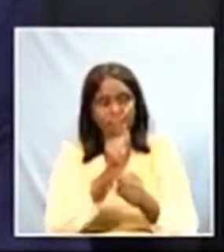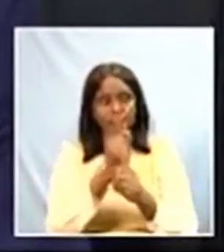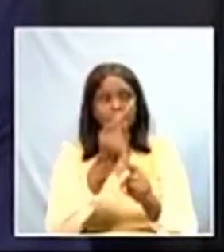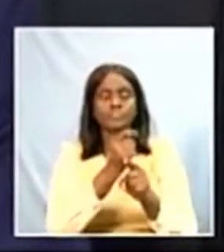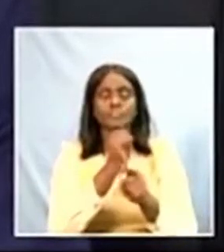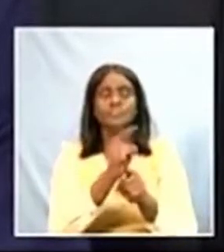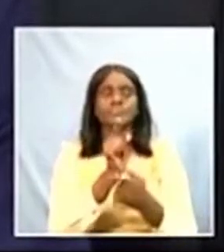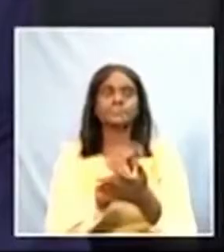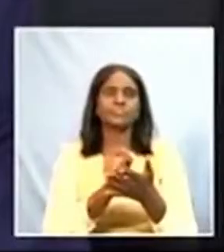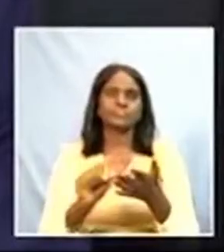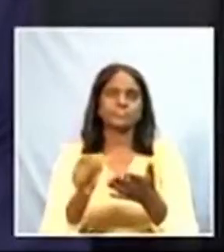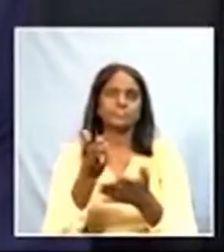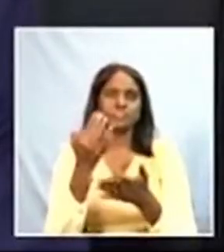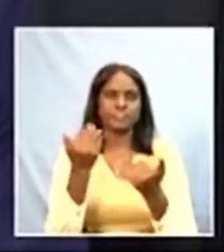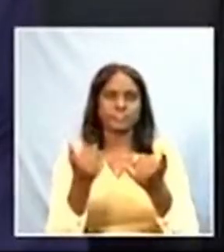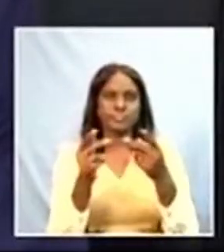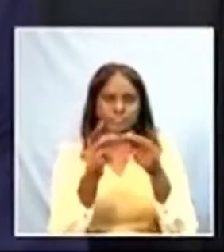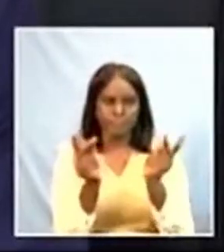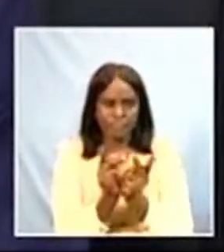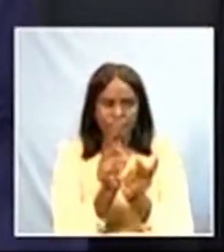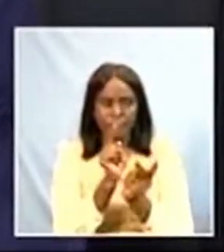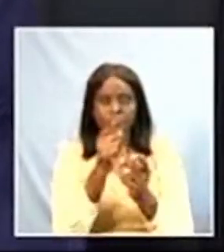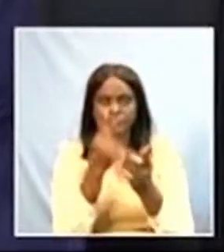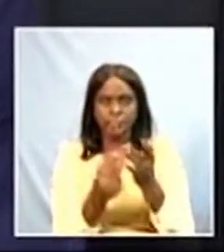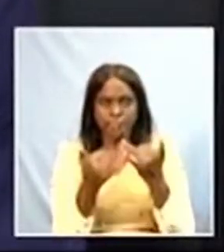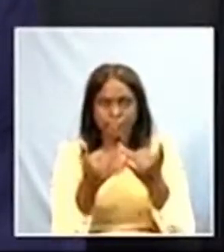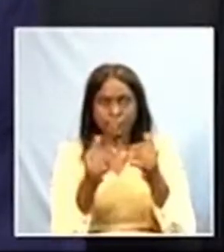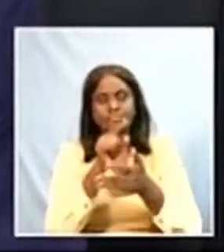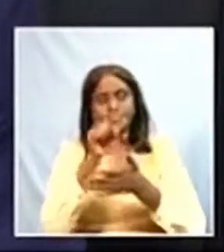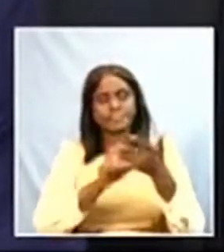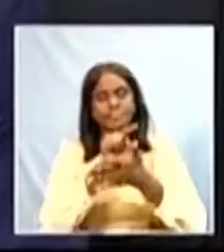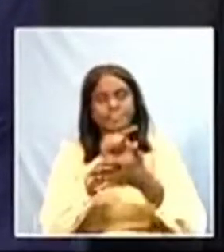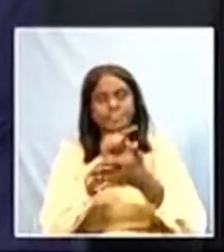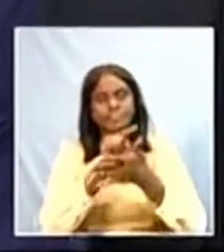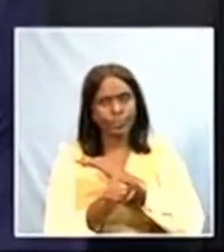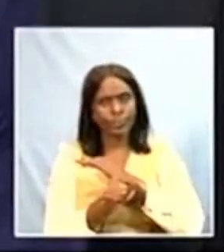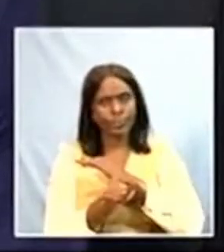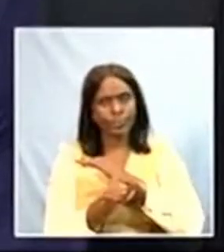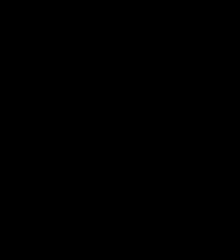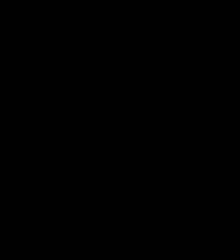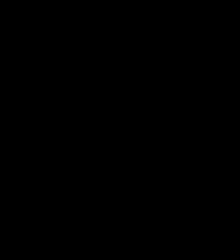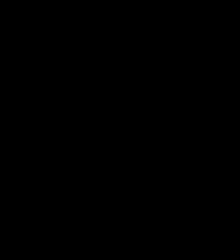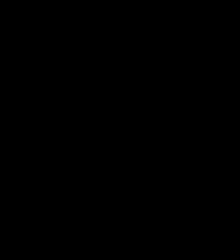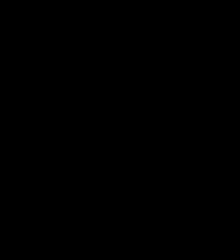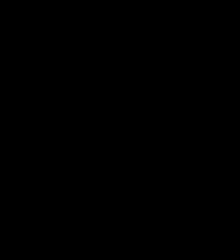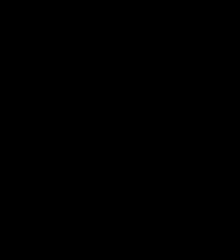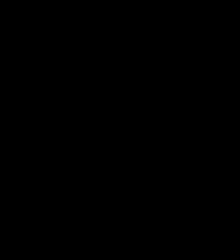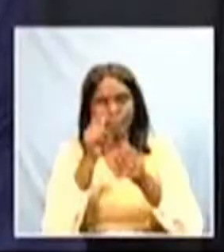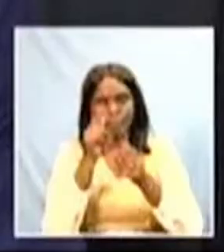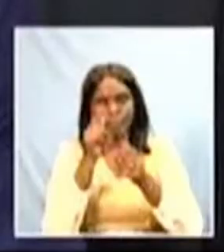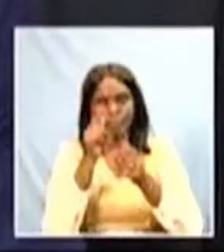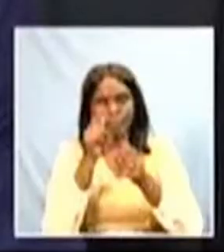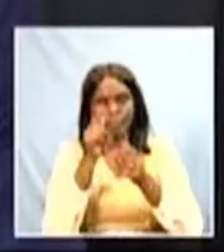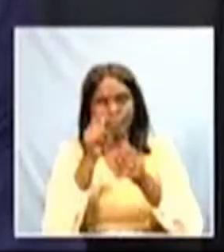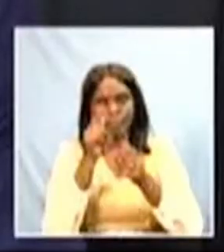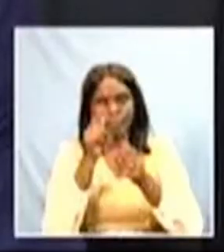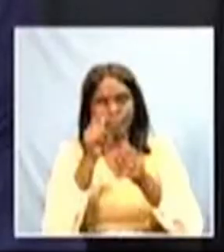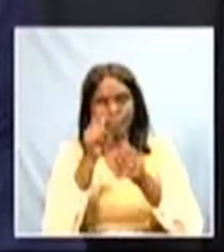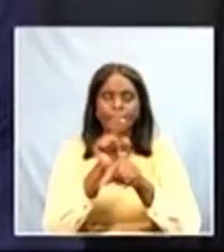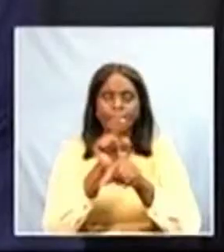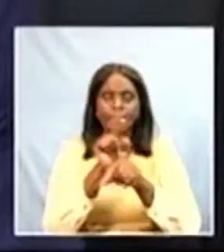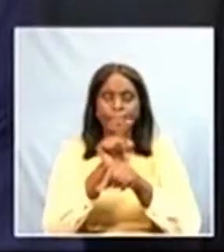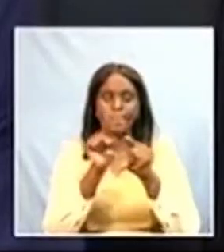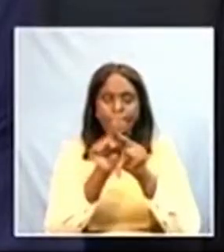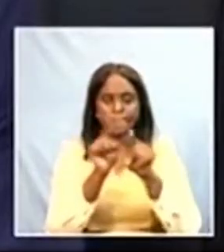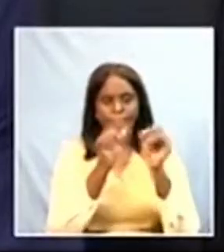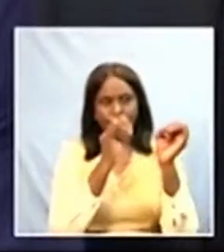write-up. Your possession is hereby invoked. Due to and perform